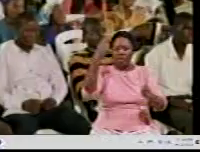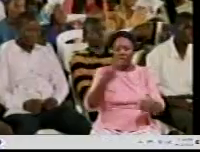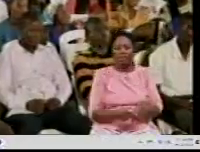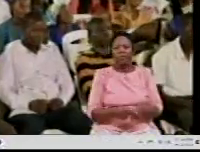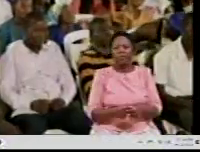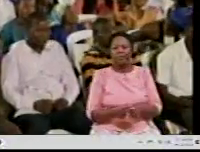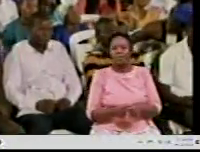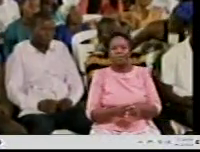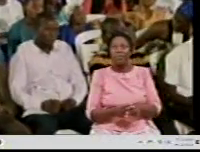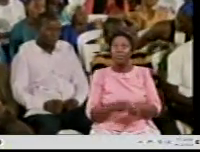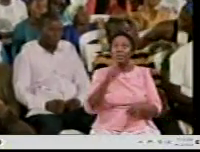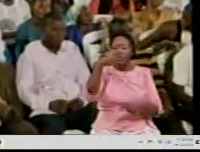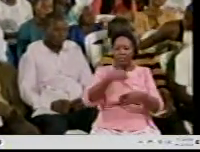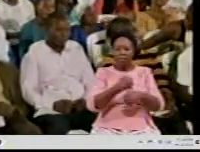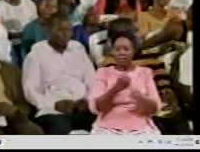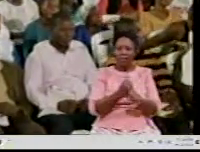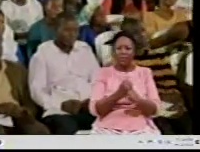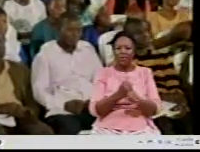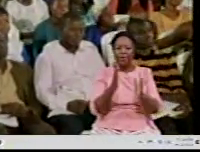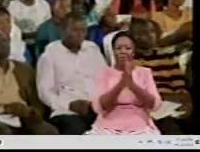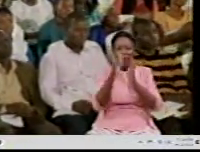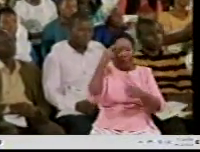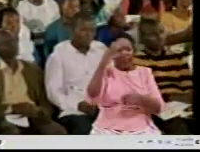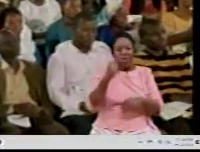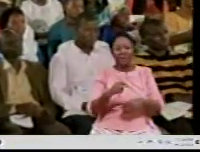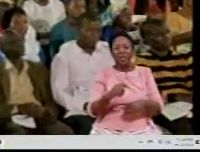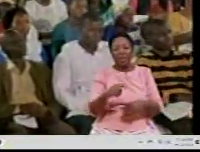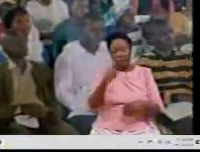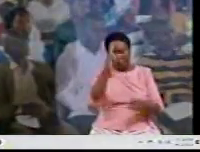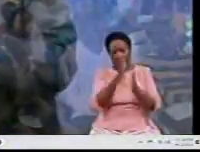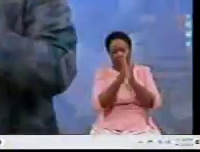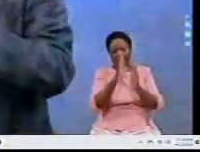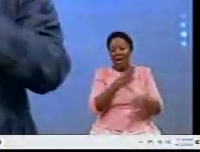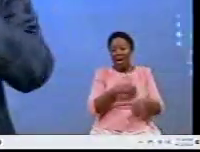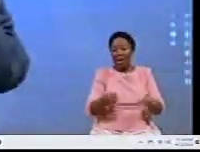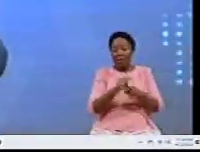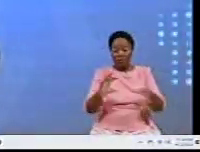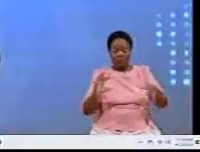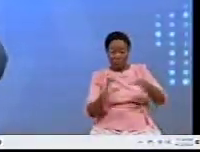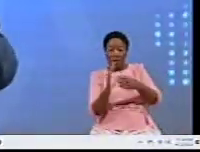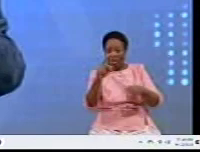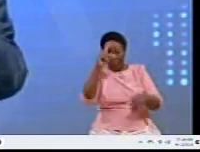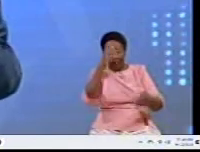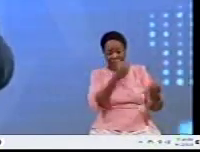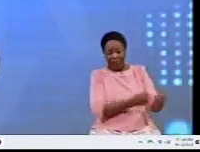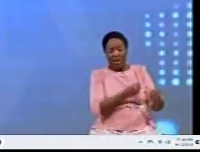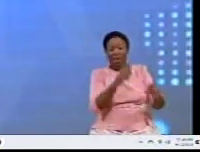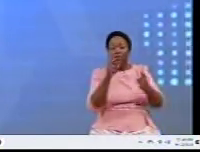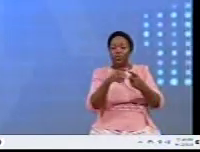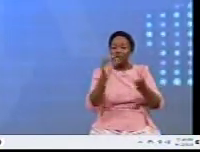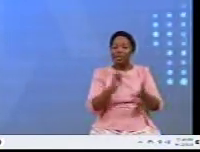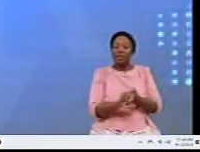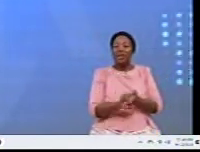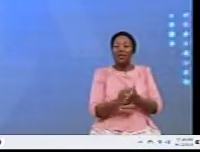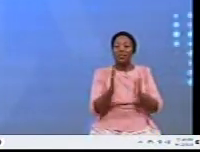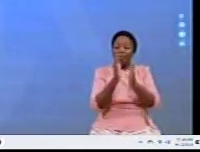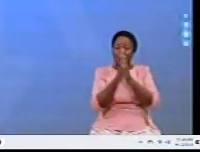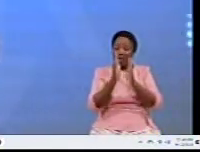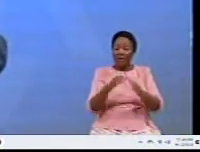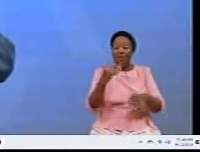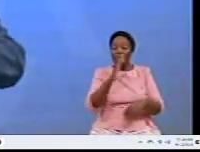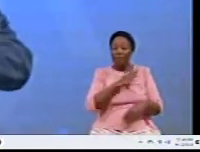He maketh intercession for the saints, and as you join your faith to that intercession of